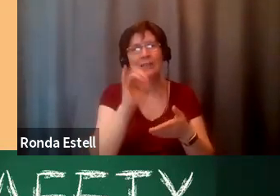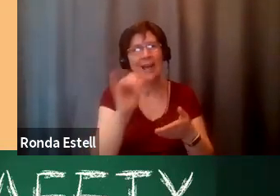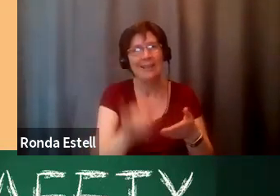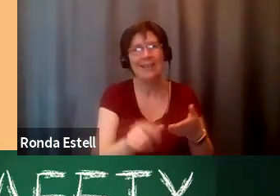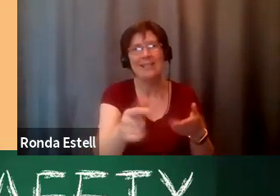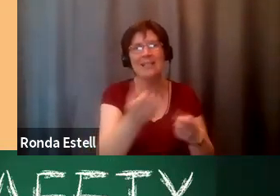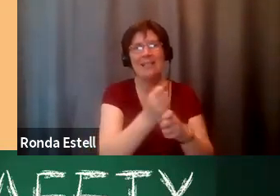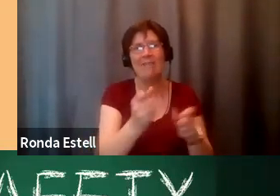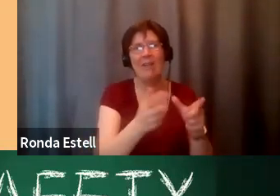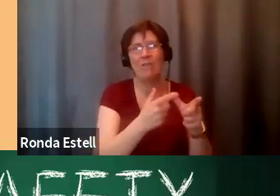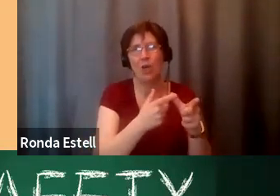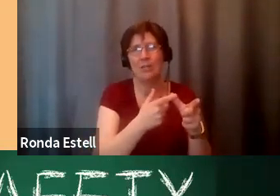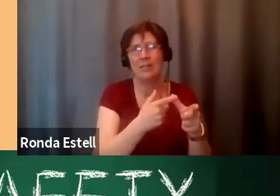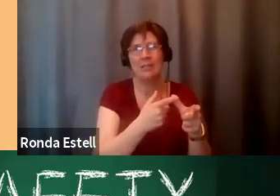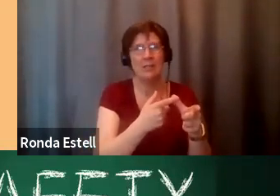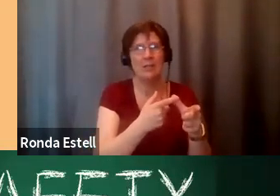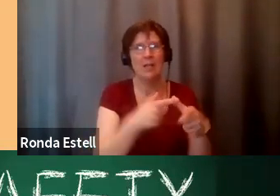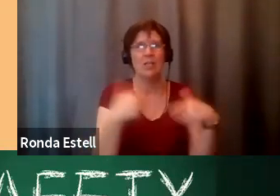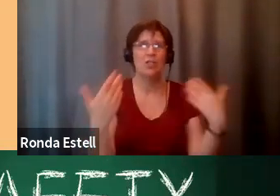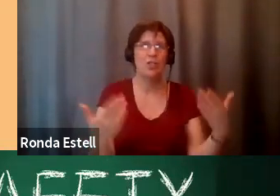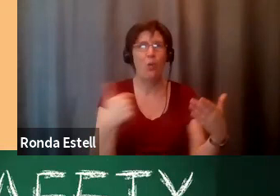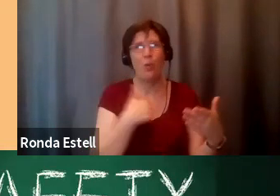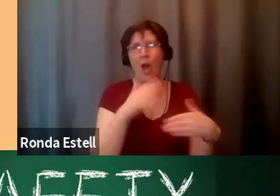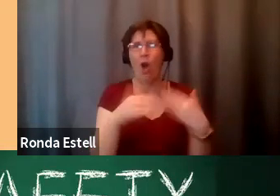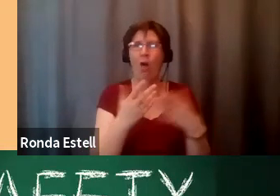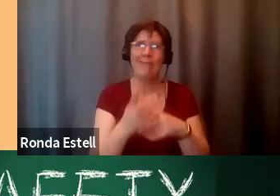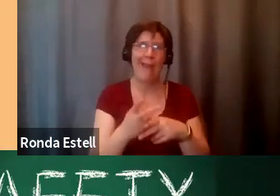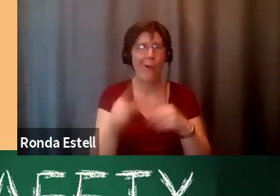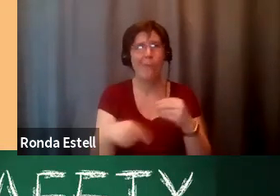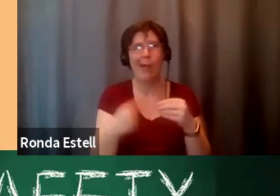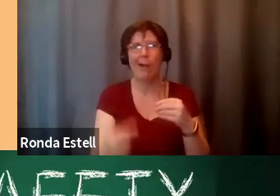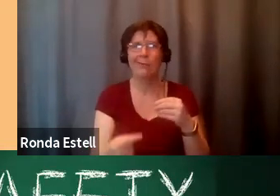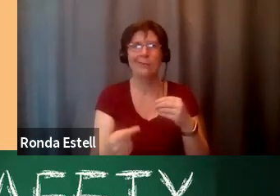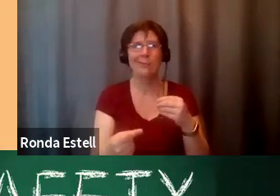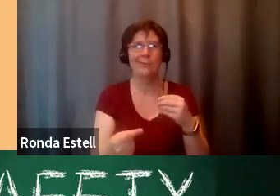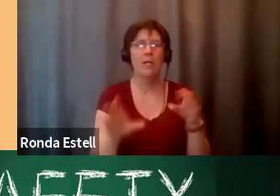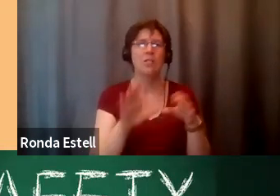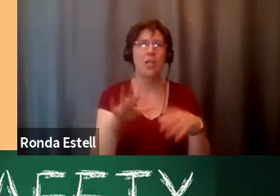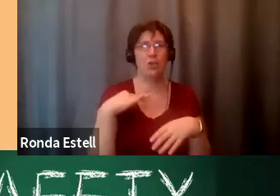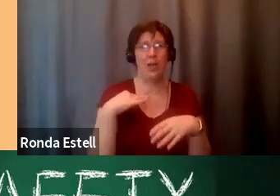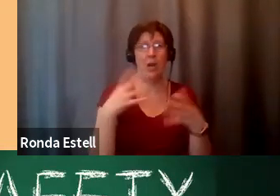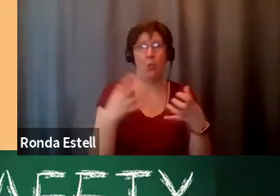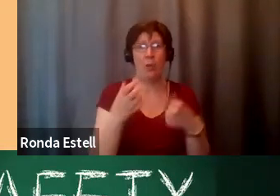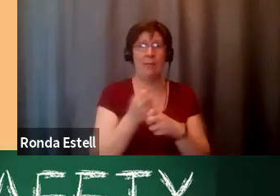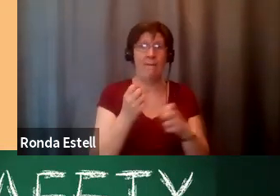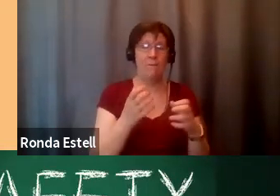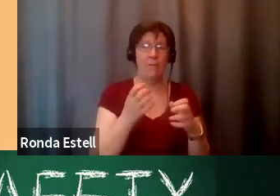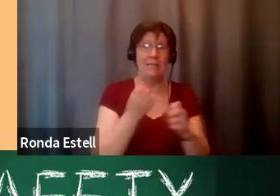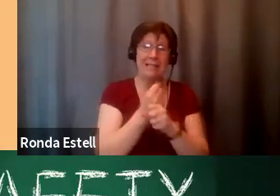Safety first. So we all care about, does your candidate want safer